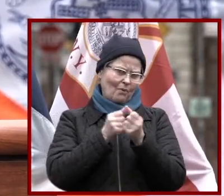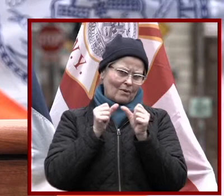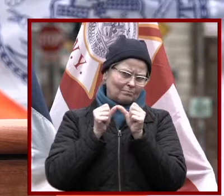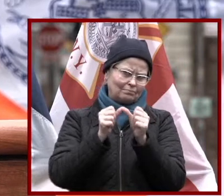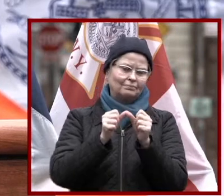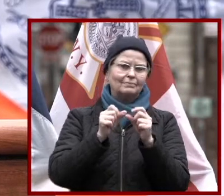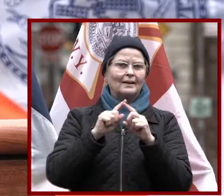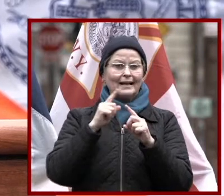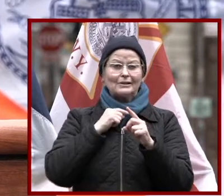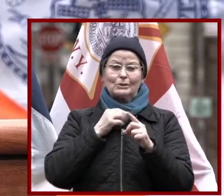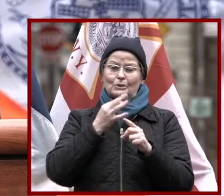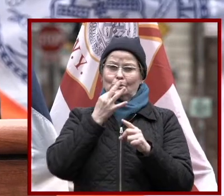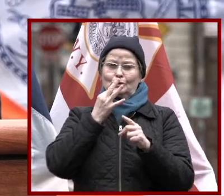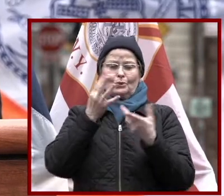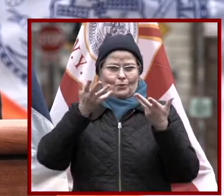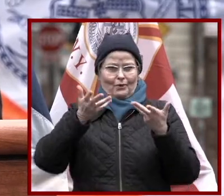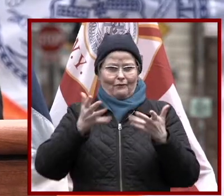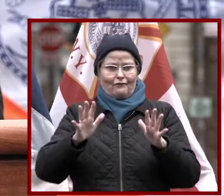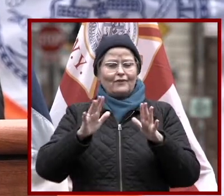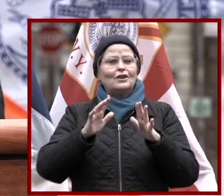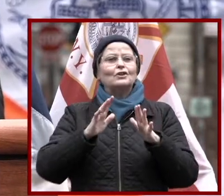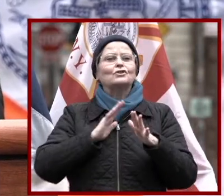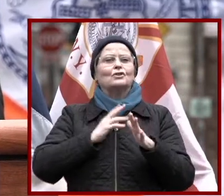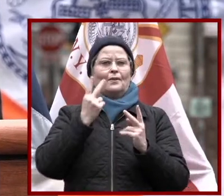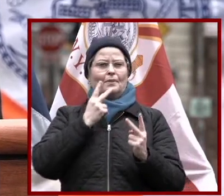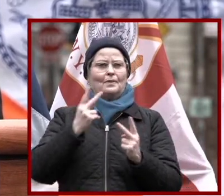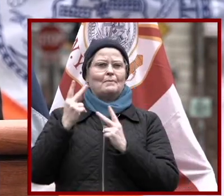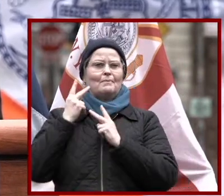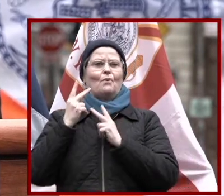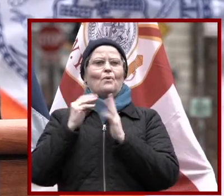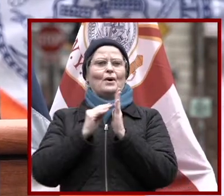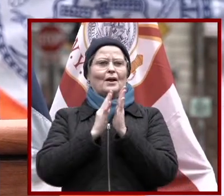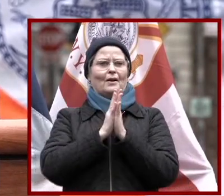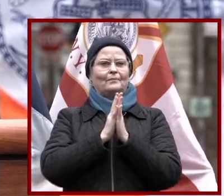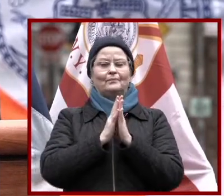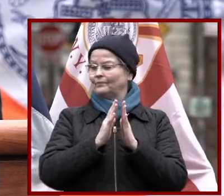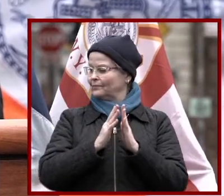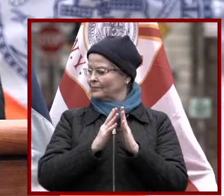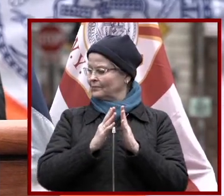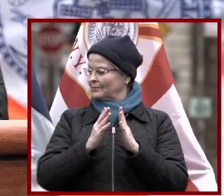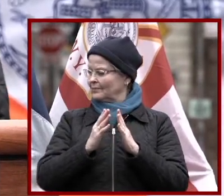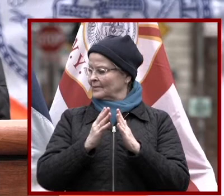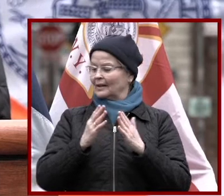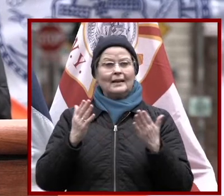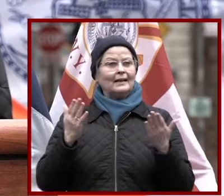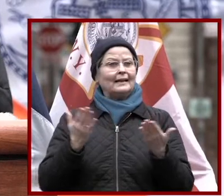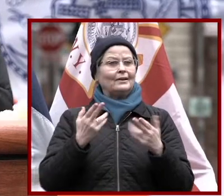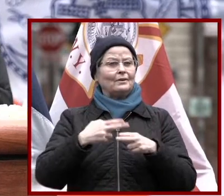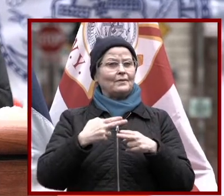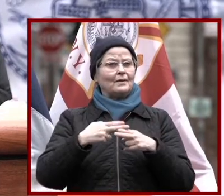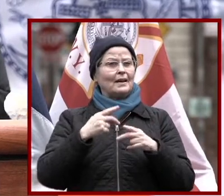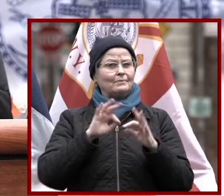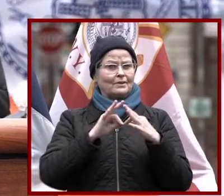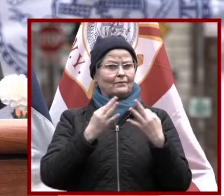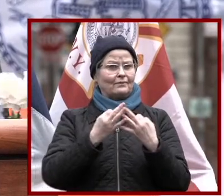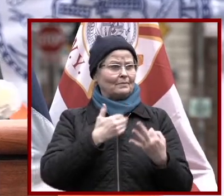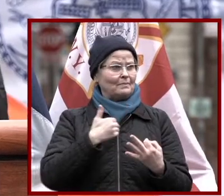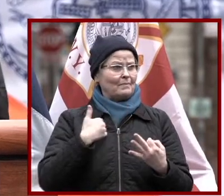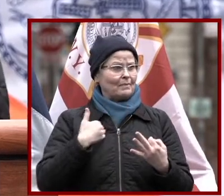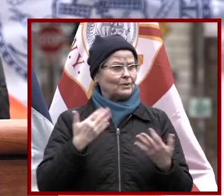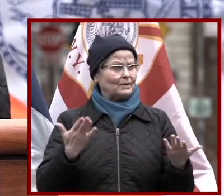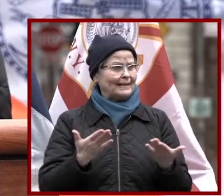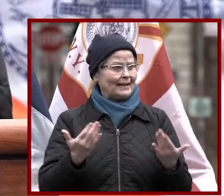the memorial. Thank you for coming. Here are the names of family members who are here